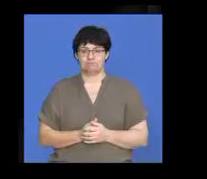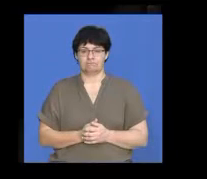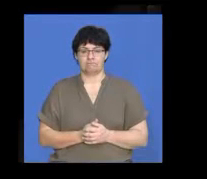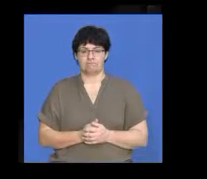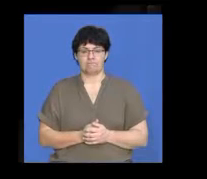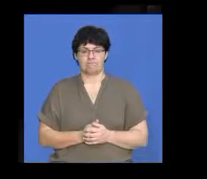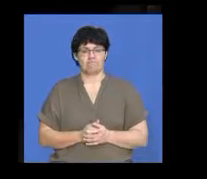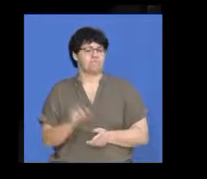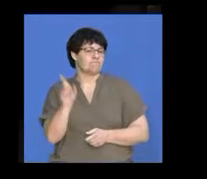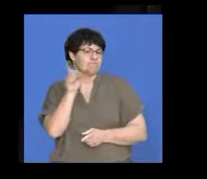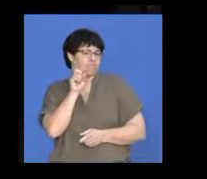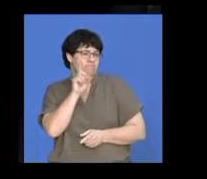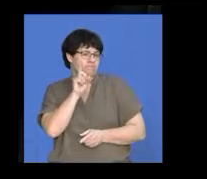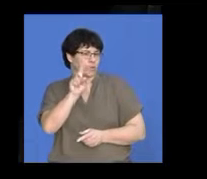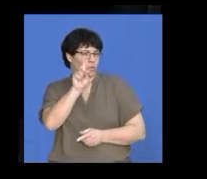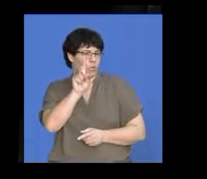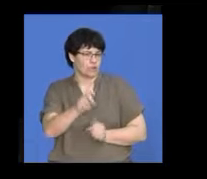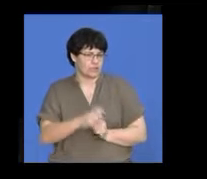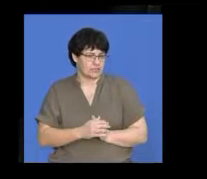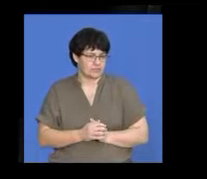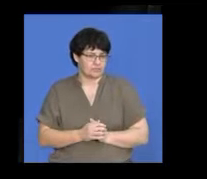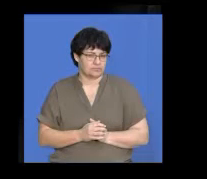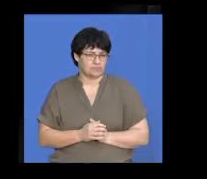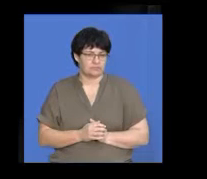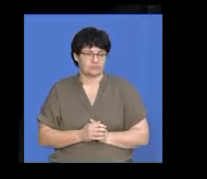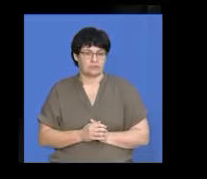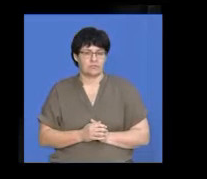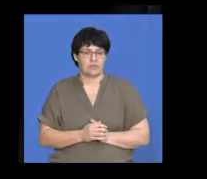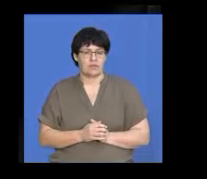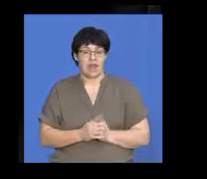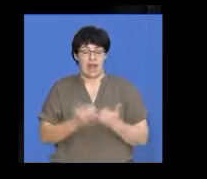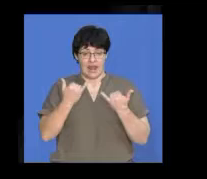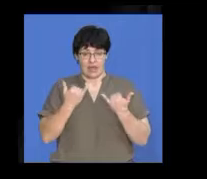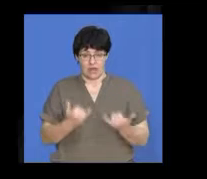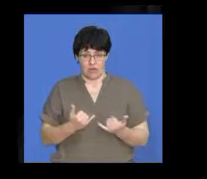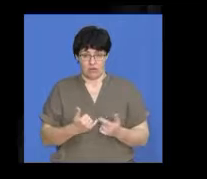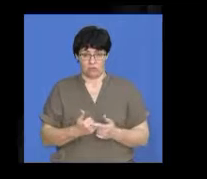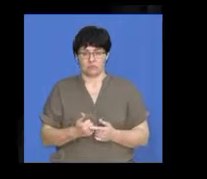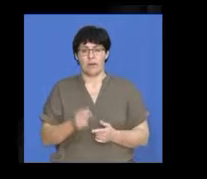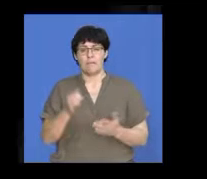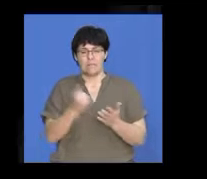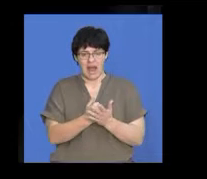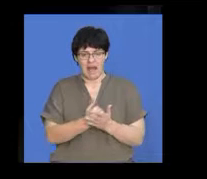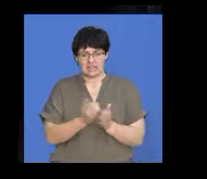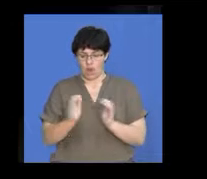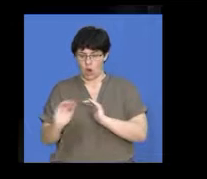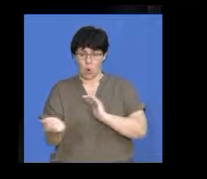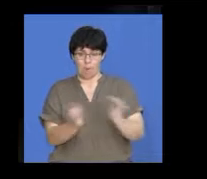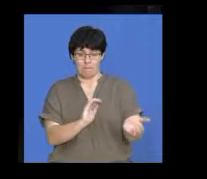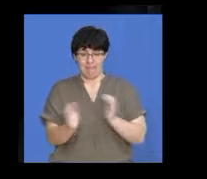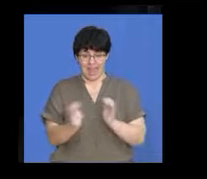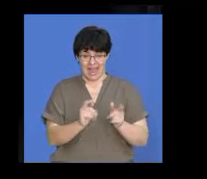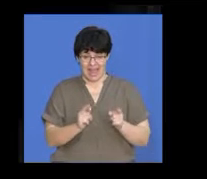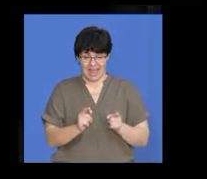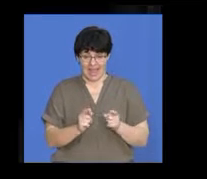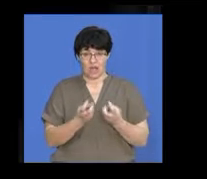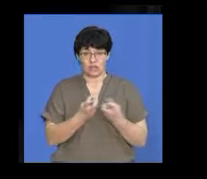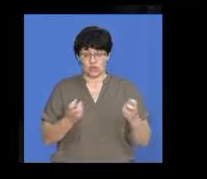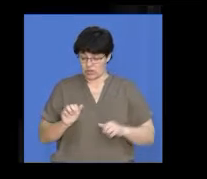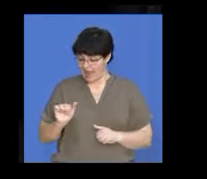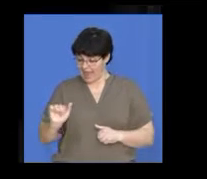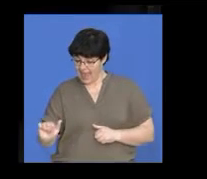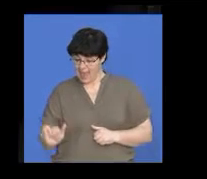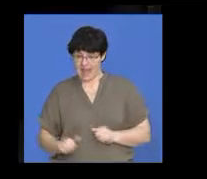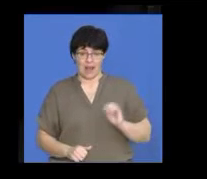let's look at the question. So the question says you have to compare, I'm going to underline, compare sources A